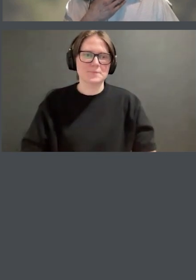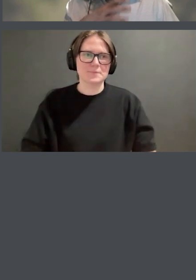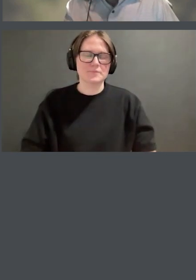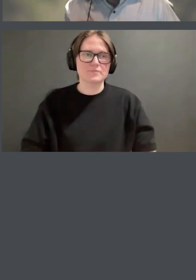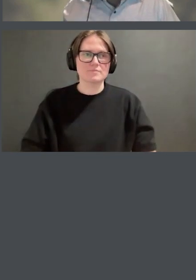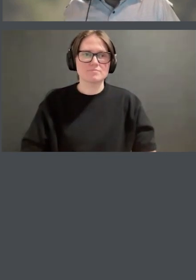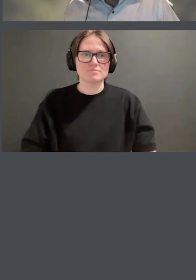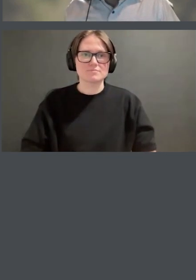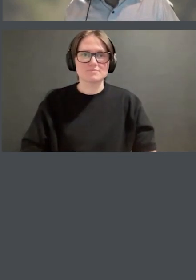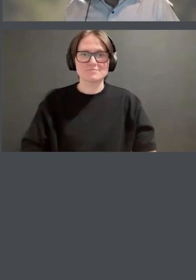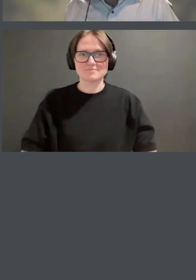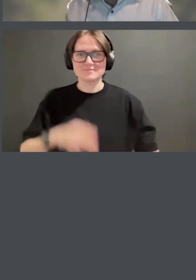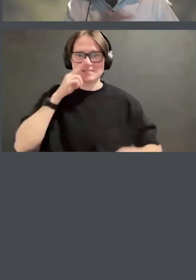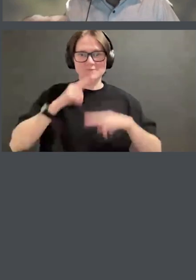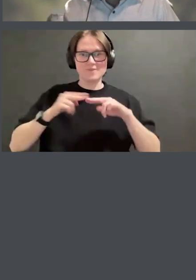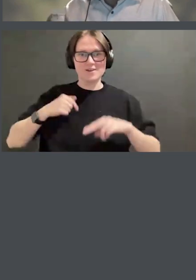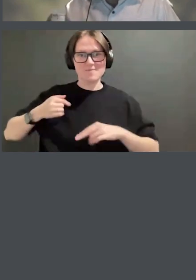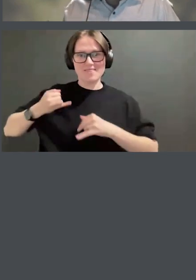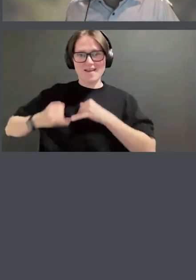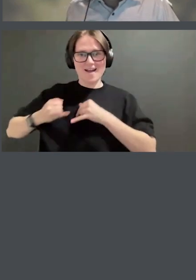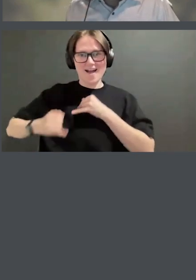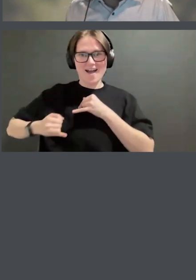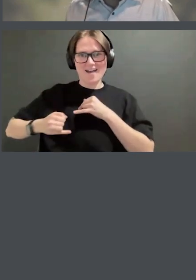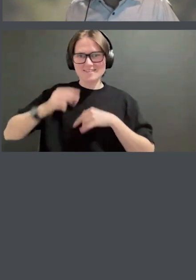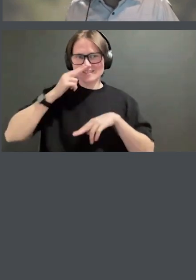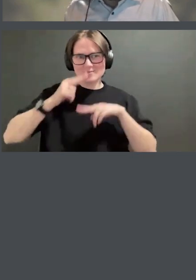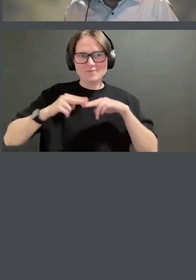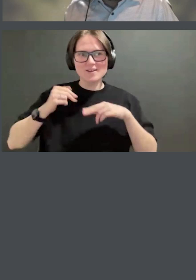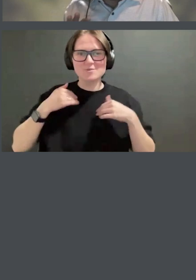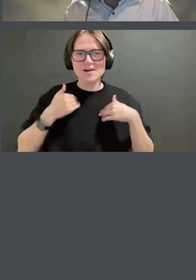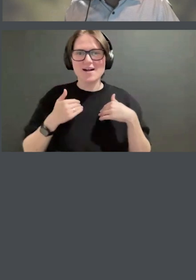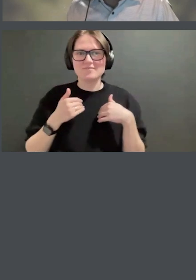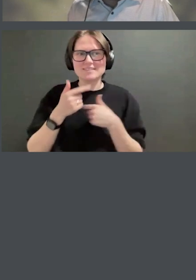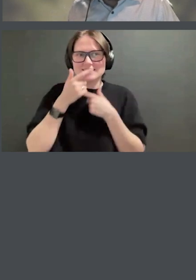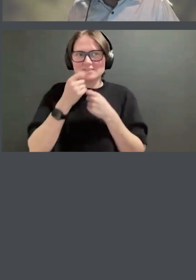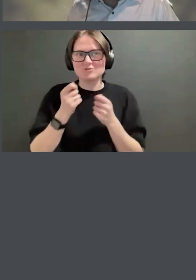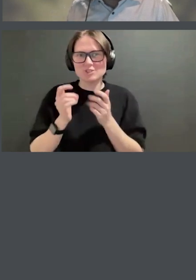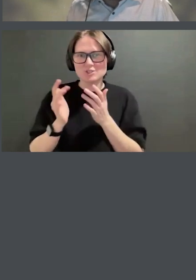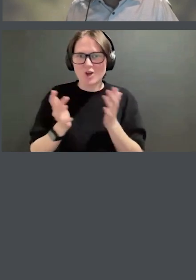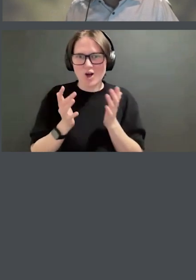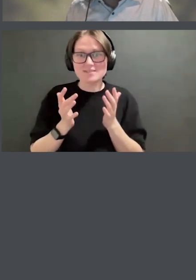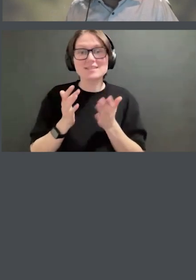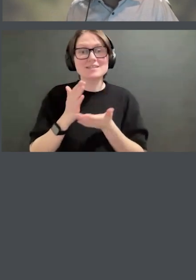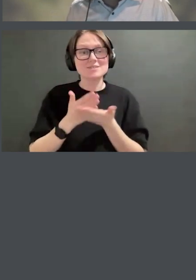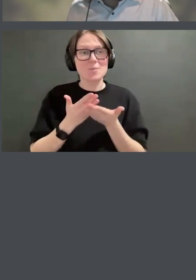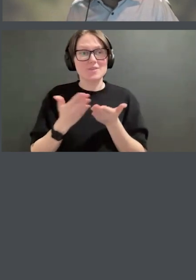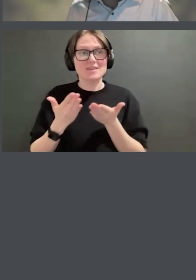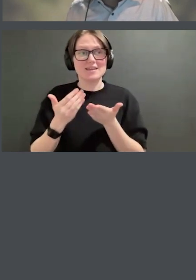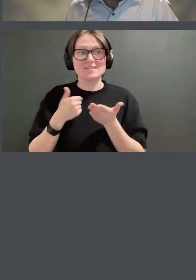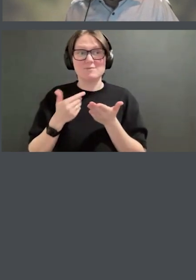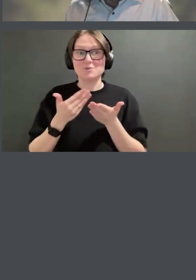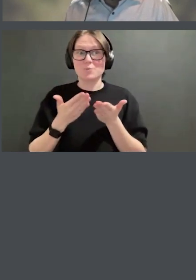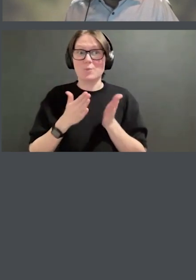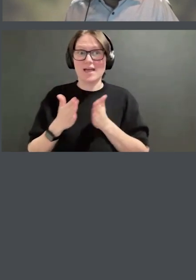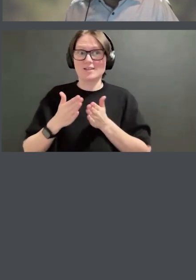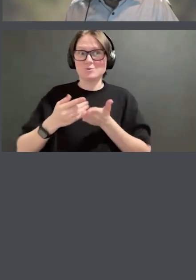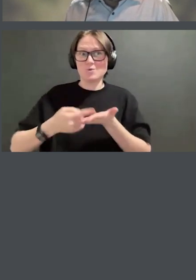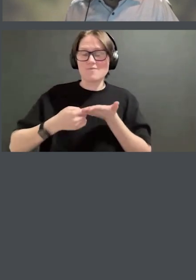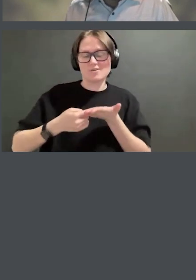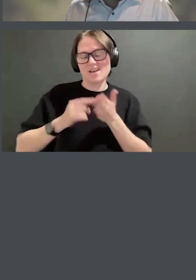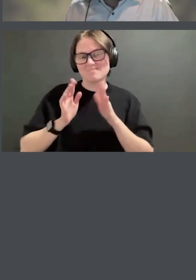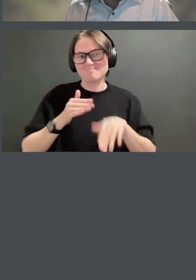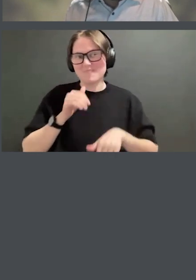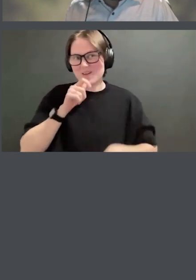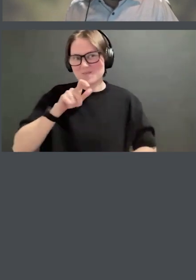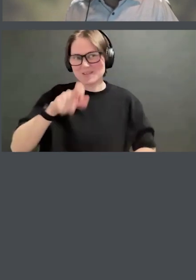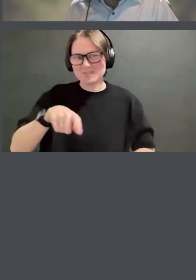It's fun to go last, and it's fun to have all of these interesting talks. There's some stuff that I was going to cover that I don't need to. And